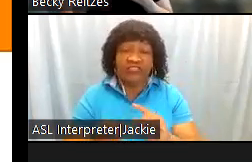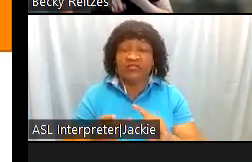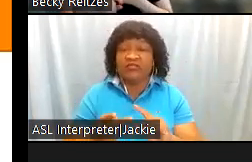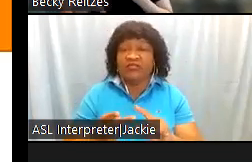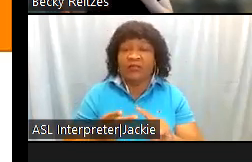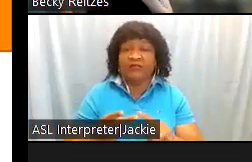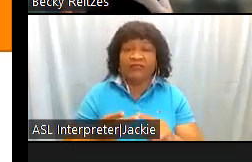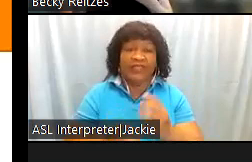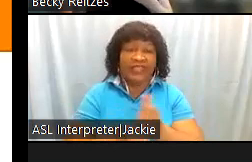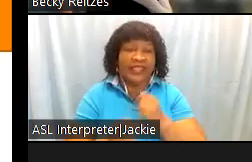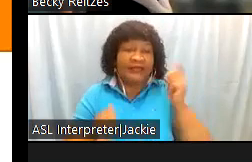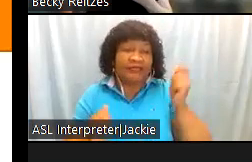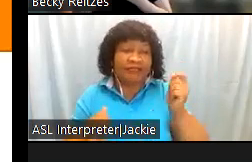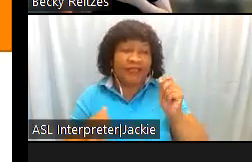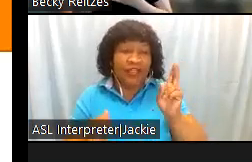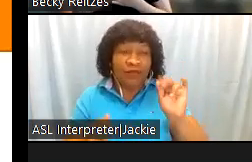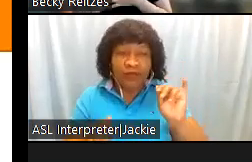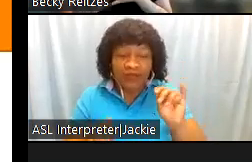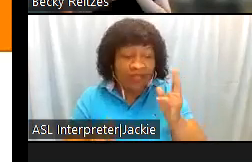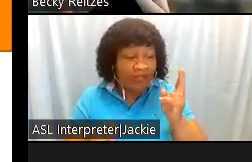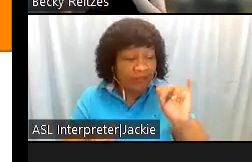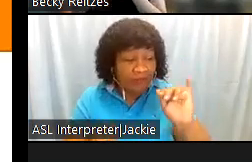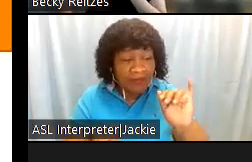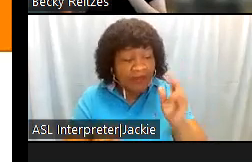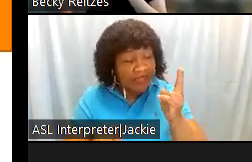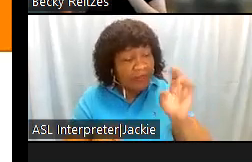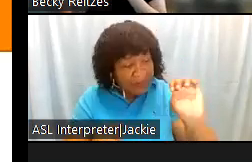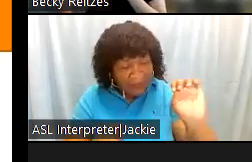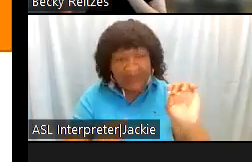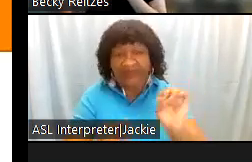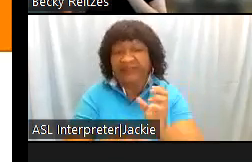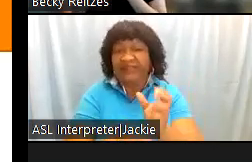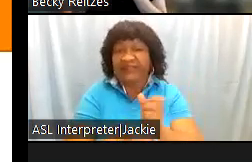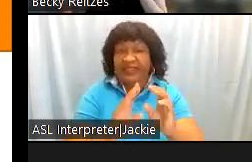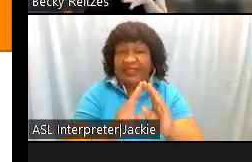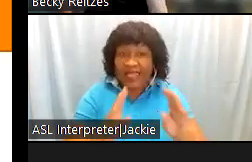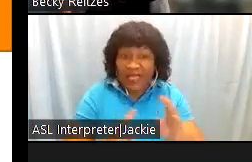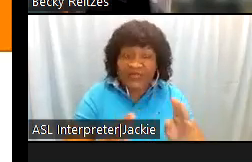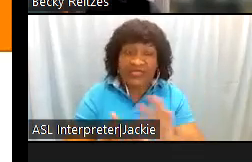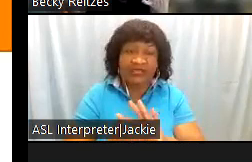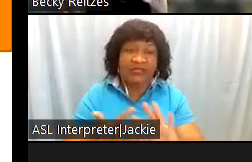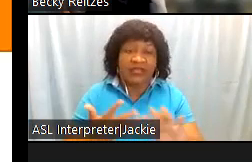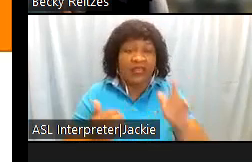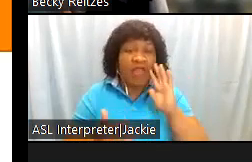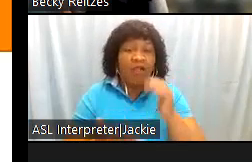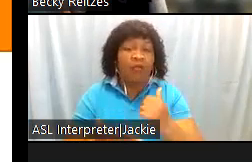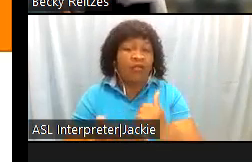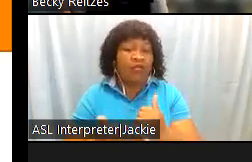getting unemployment, getting housing. And again, that will